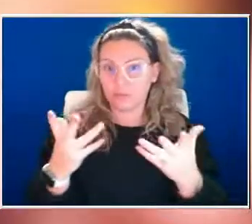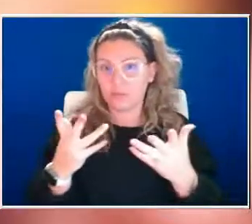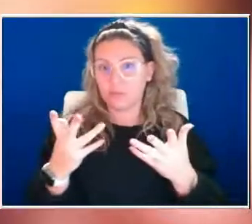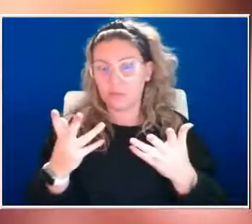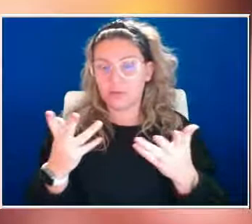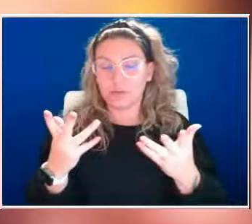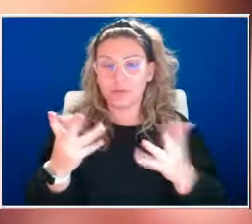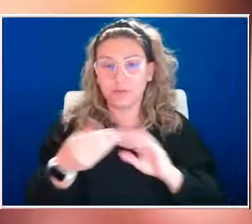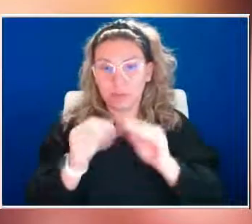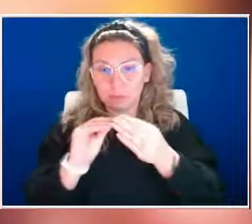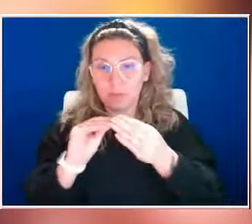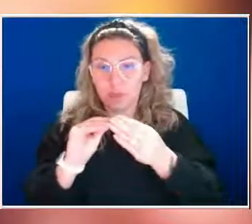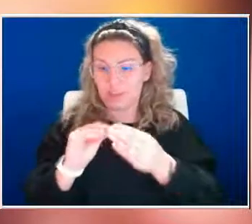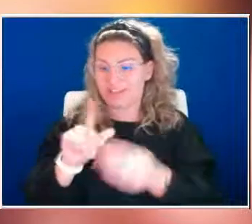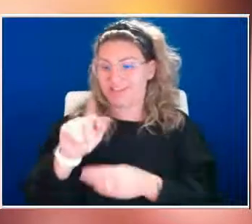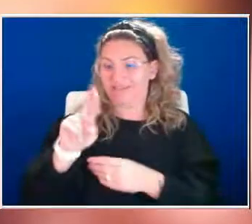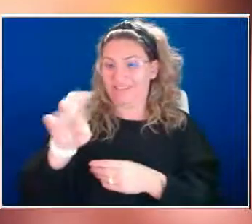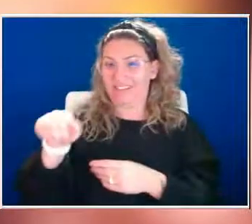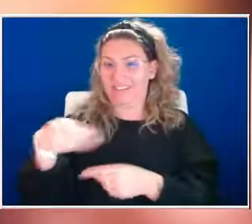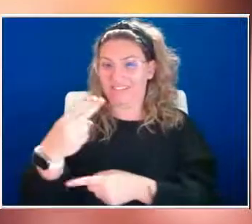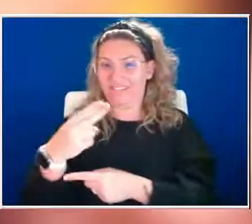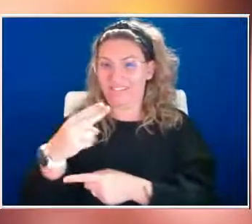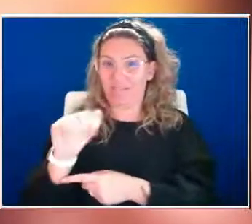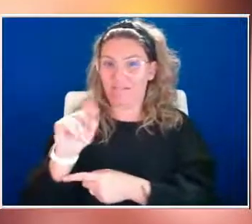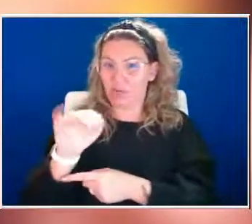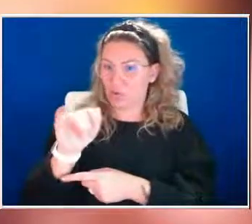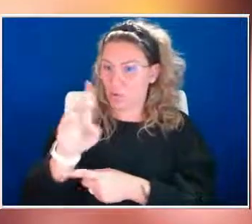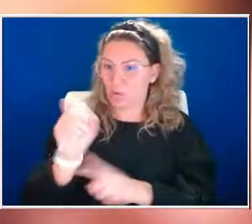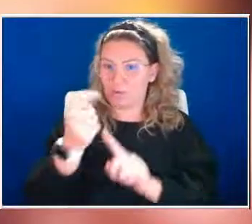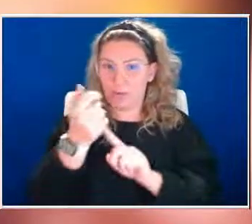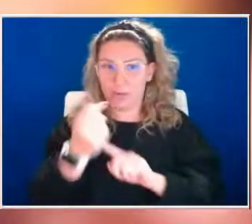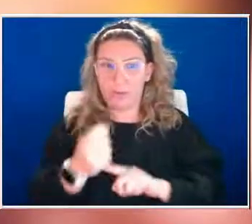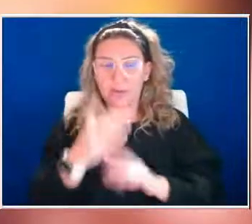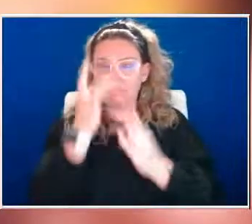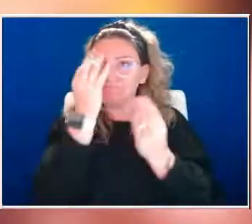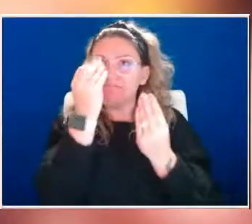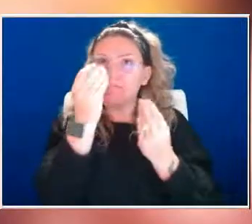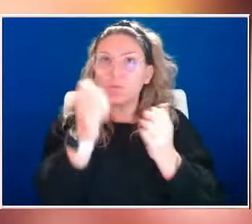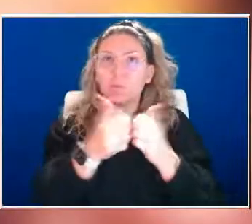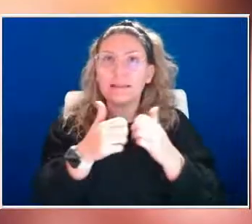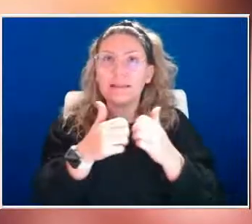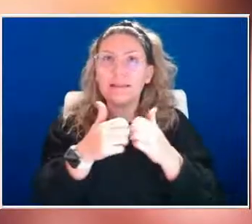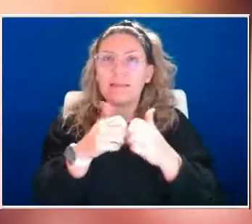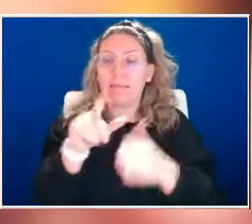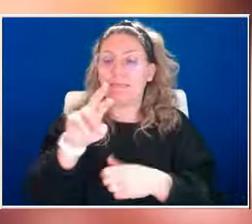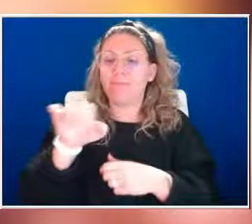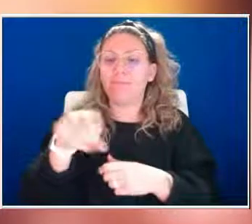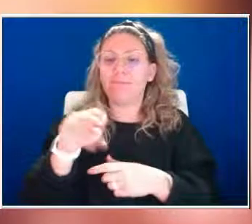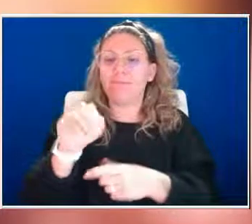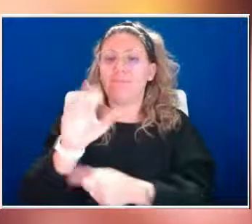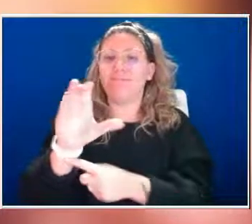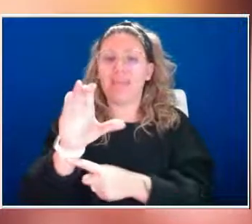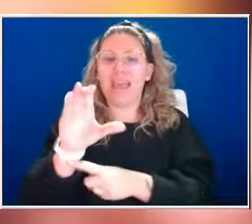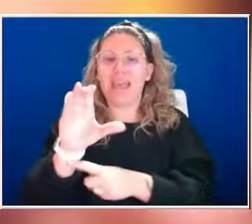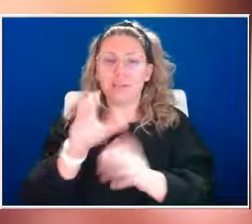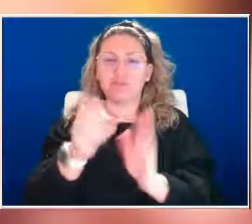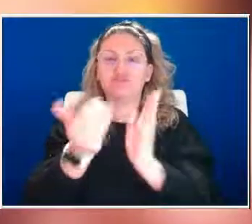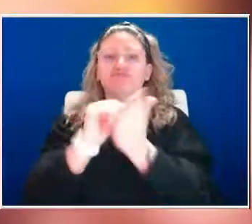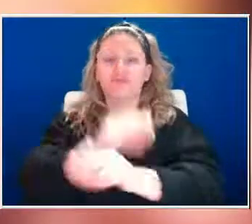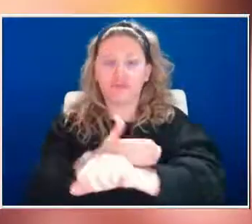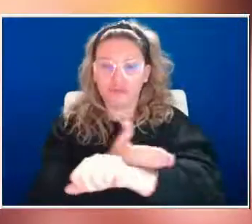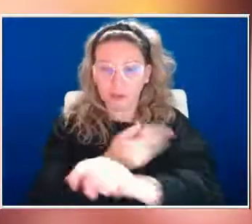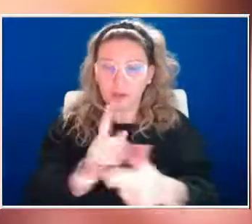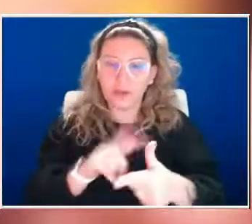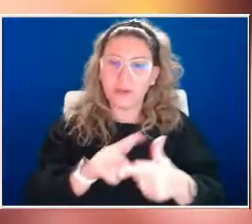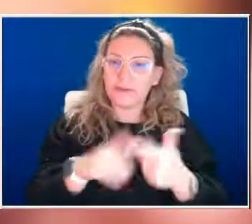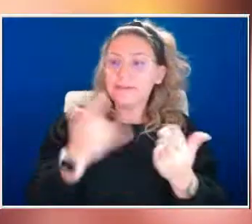significant number of those lymph nodes removed, we would consider first with an immediate lymphatic reconstruction. If you've already